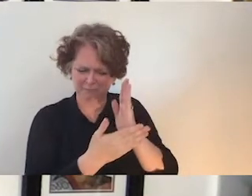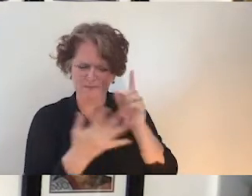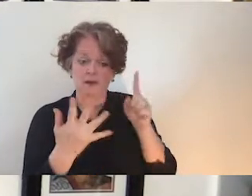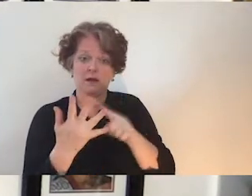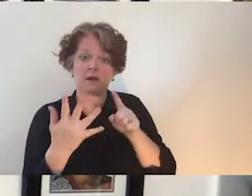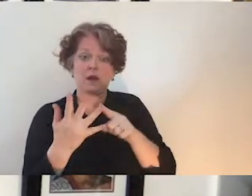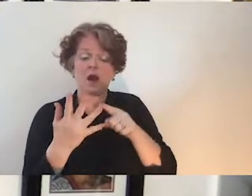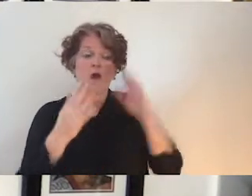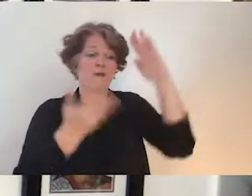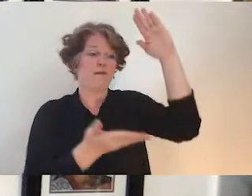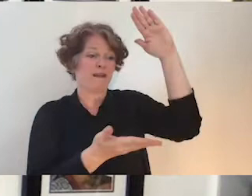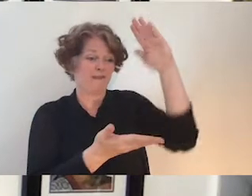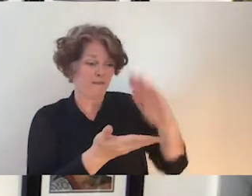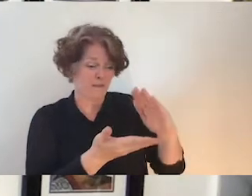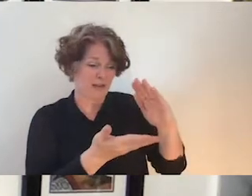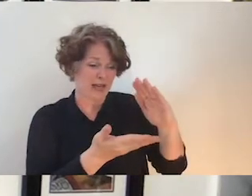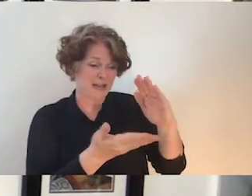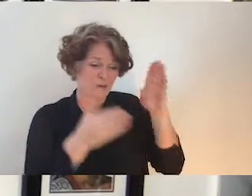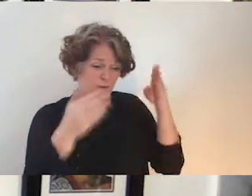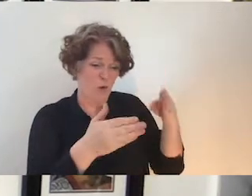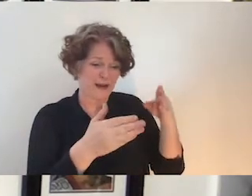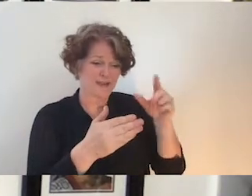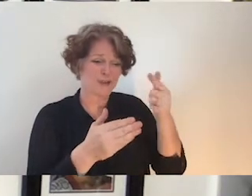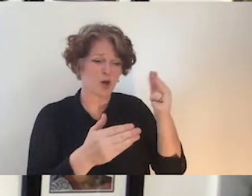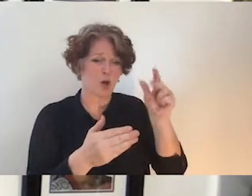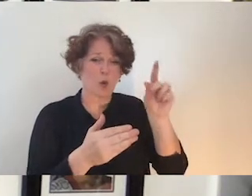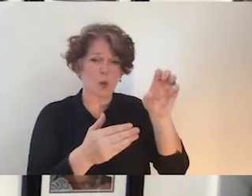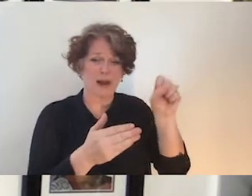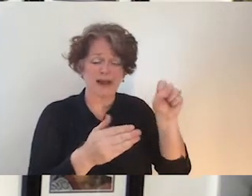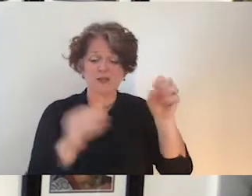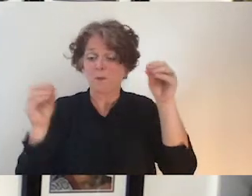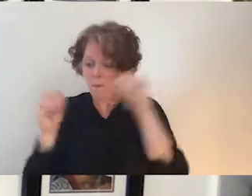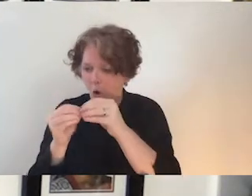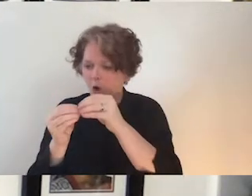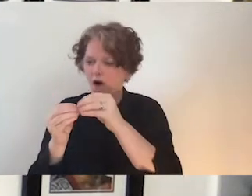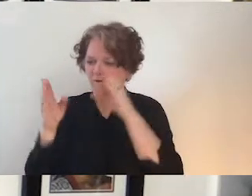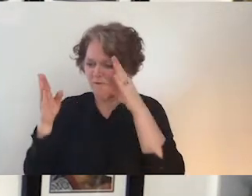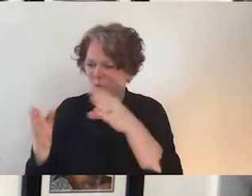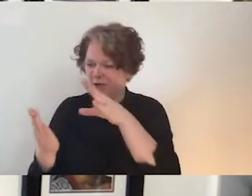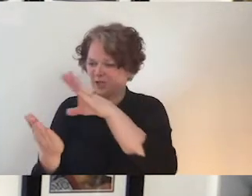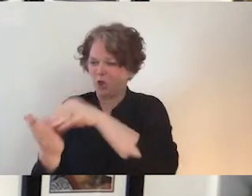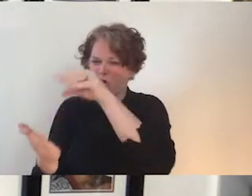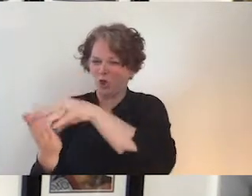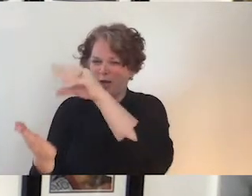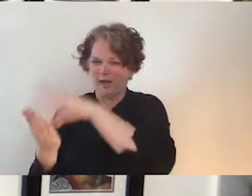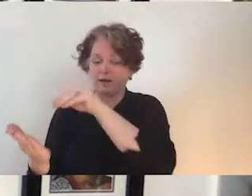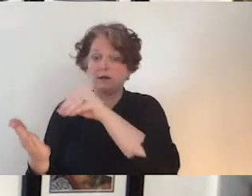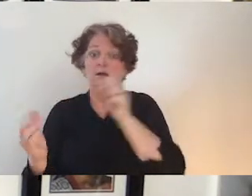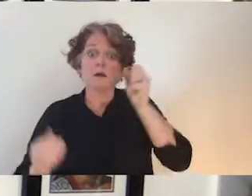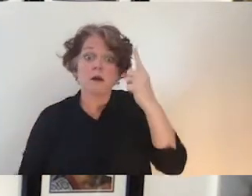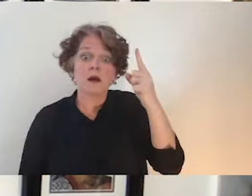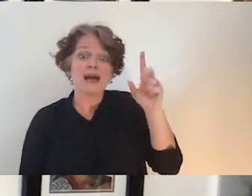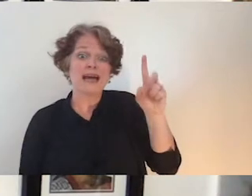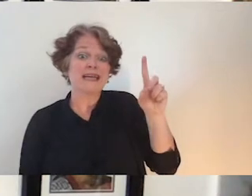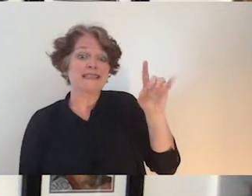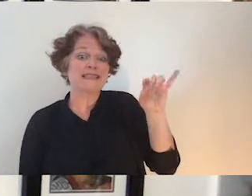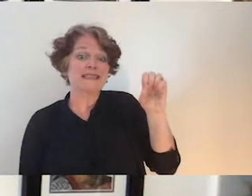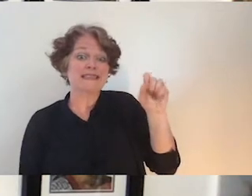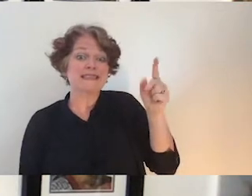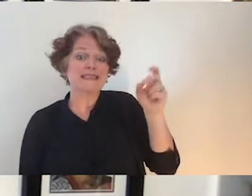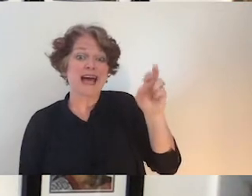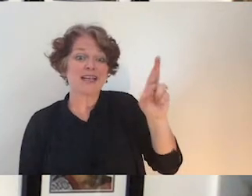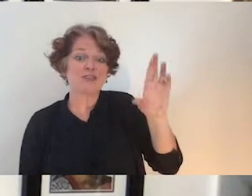and that we can focus less on grades and more on learning. But we must also be careful that